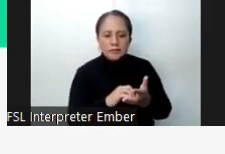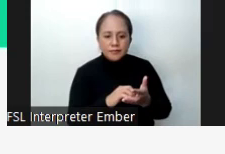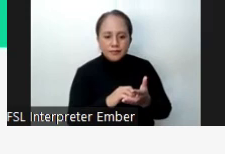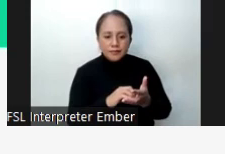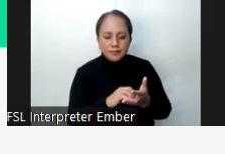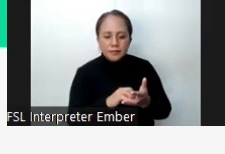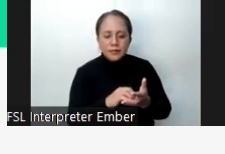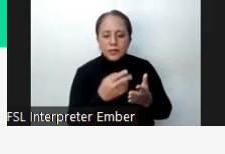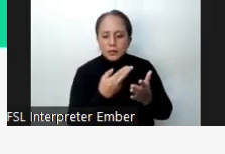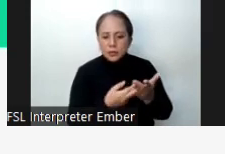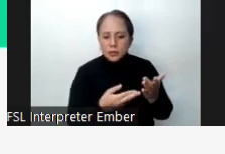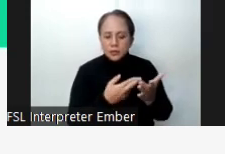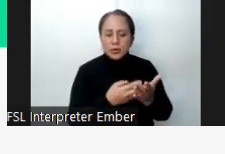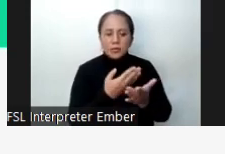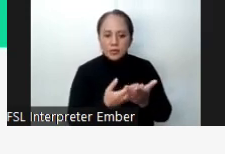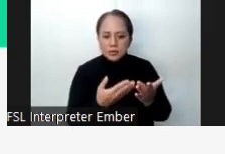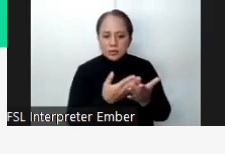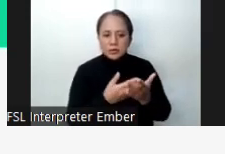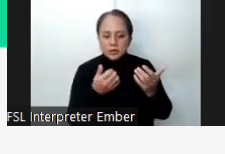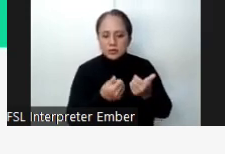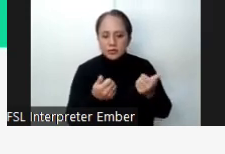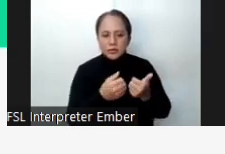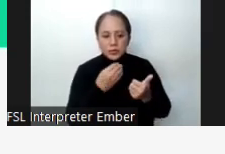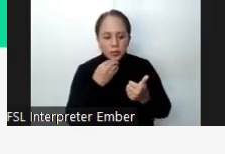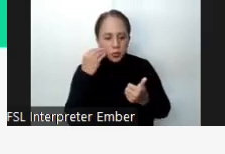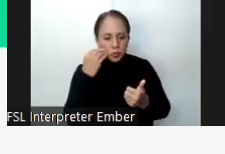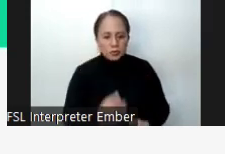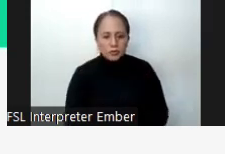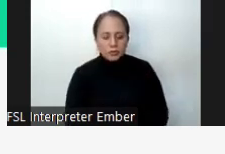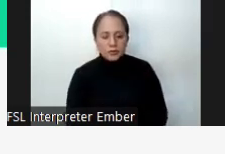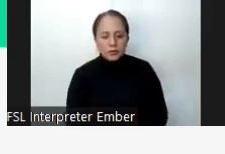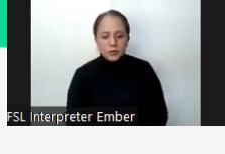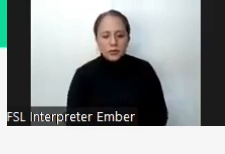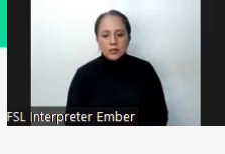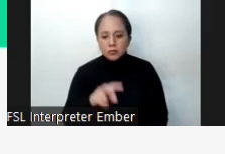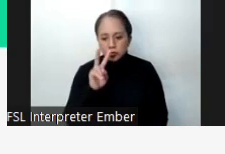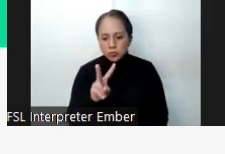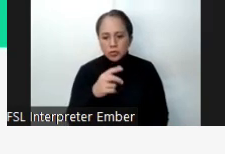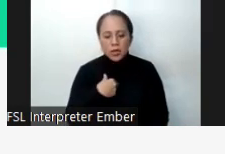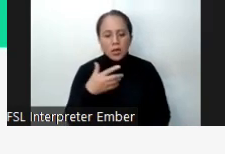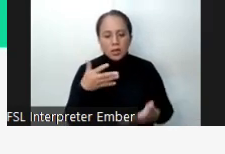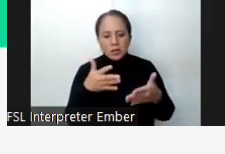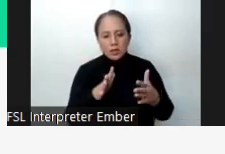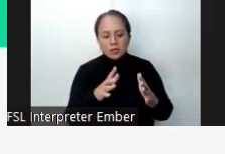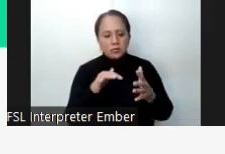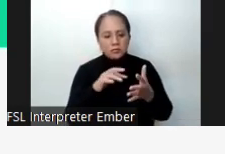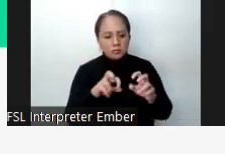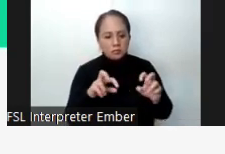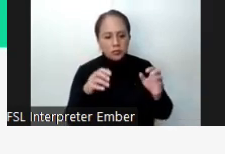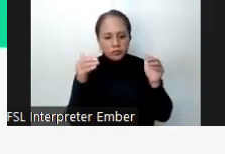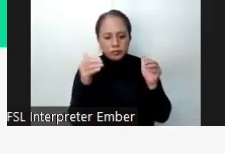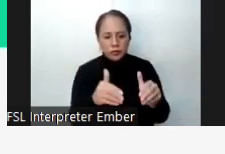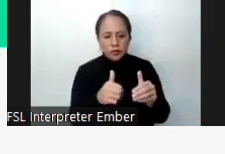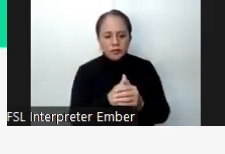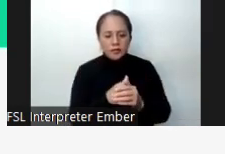the literacy resources or materials available at home, And number two, a lot of the studies also focused